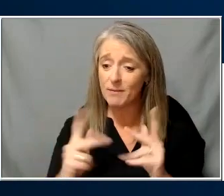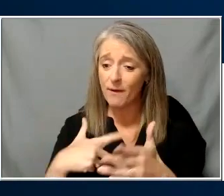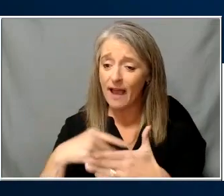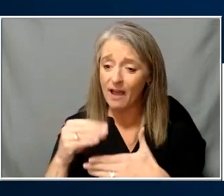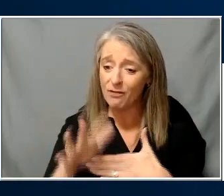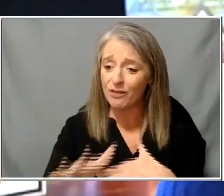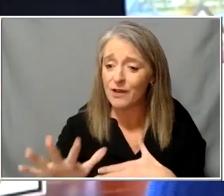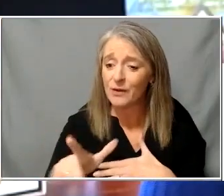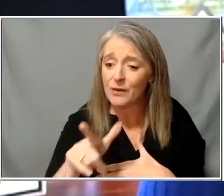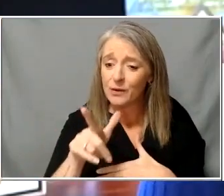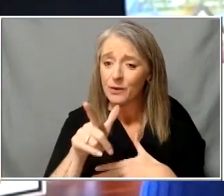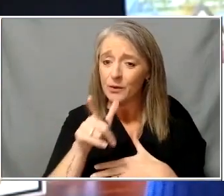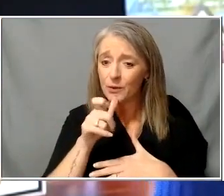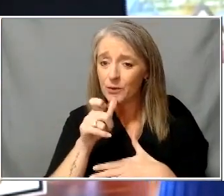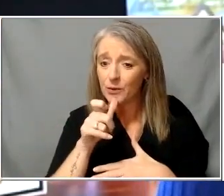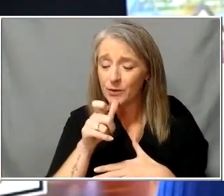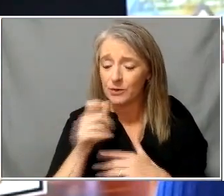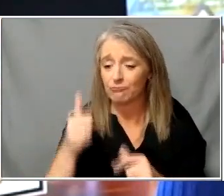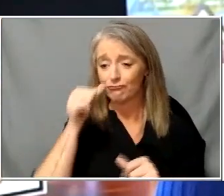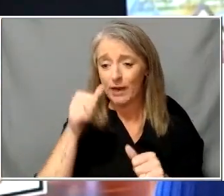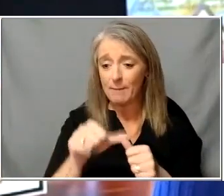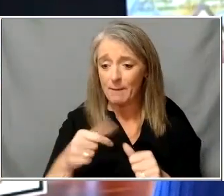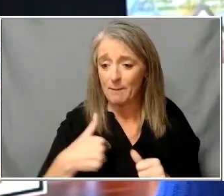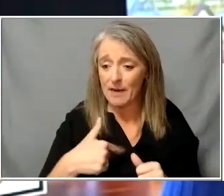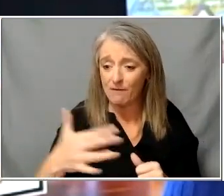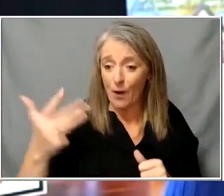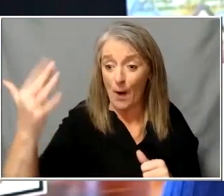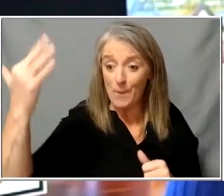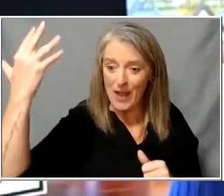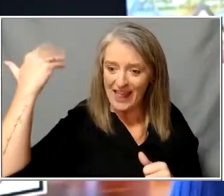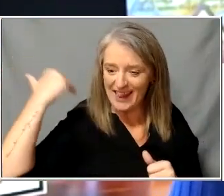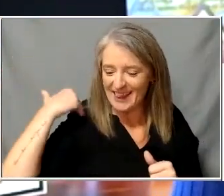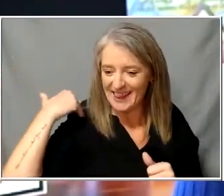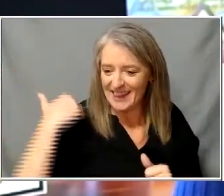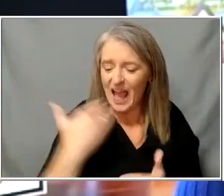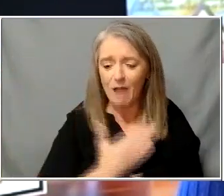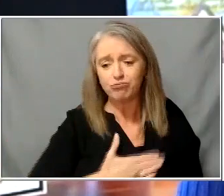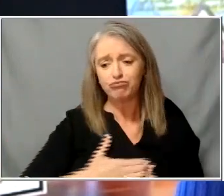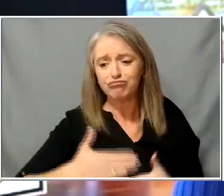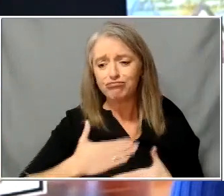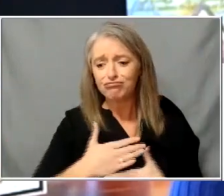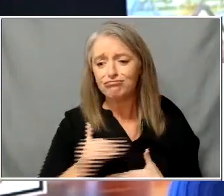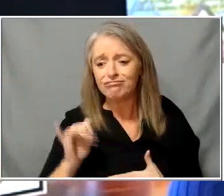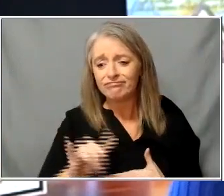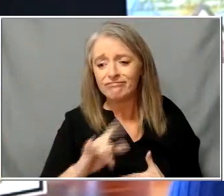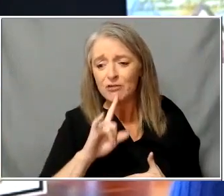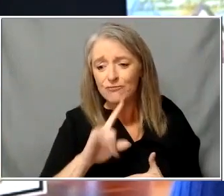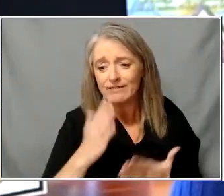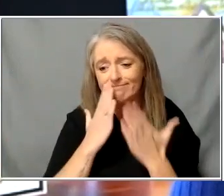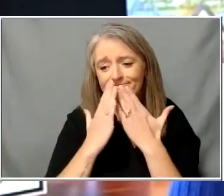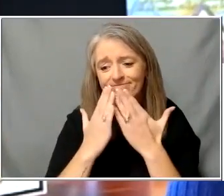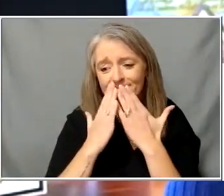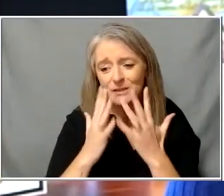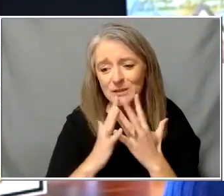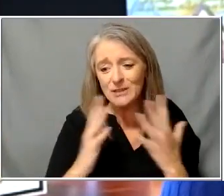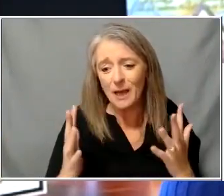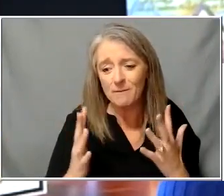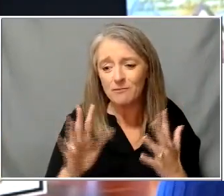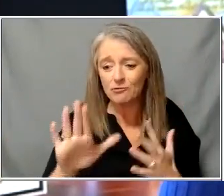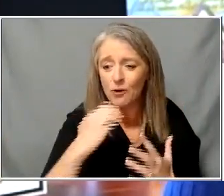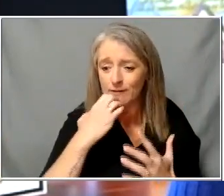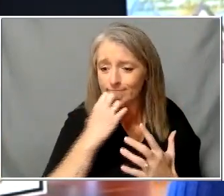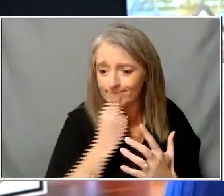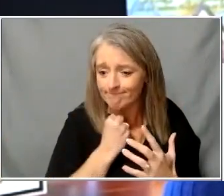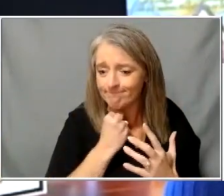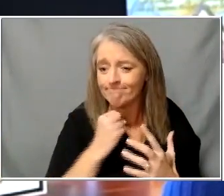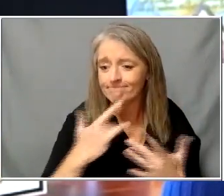who remember me from when, and I appreciate that. I really thank you so much for your care and